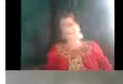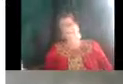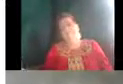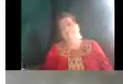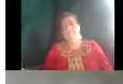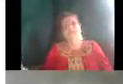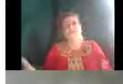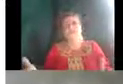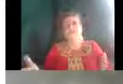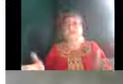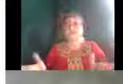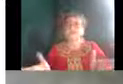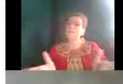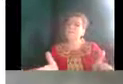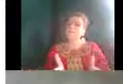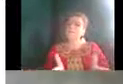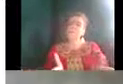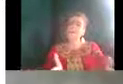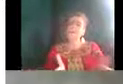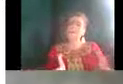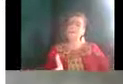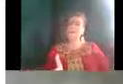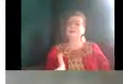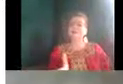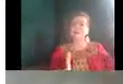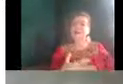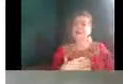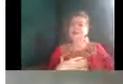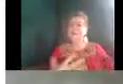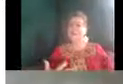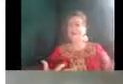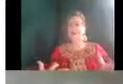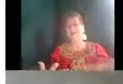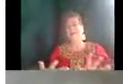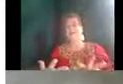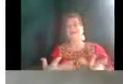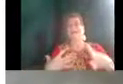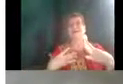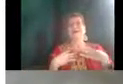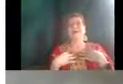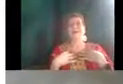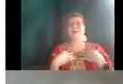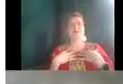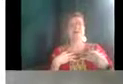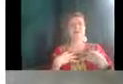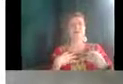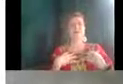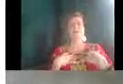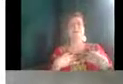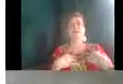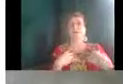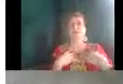some some people are just more comfortable like for me i necessarily